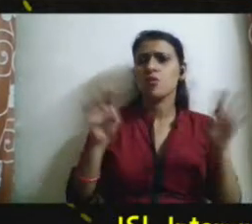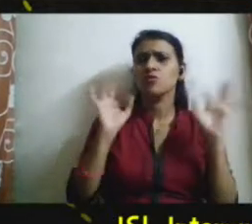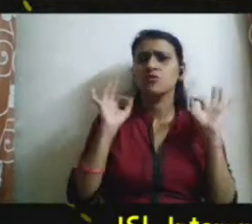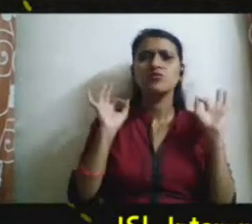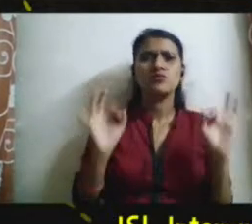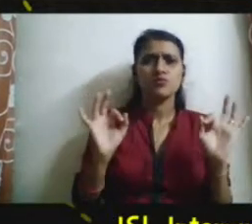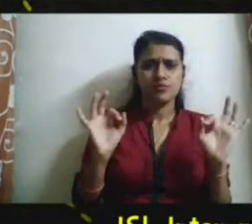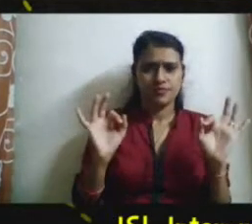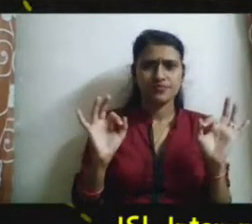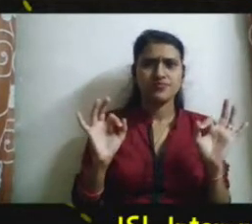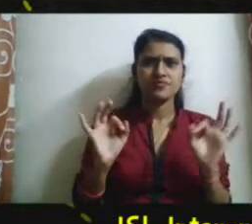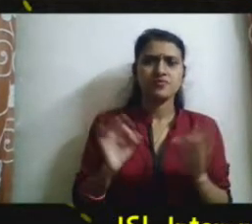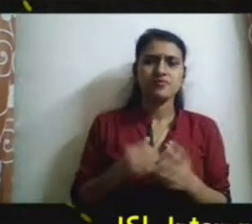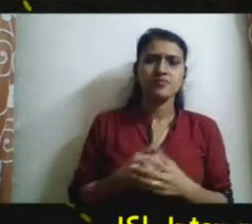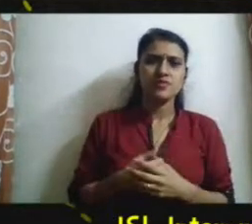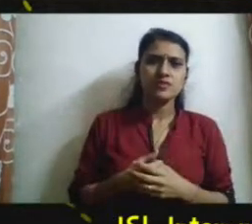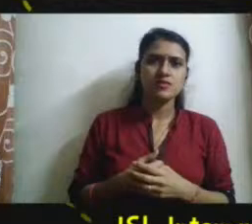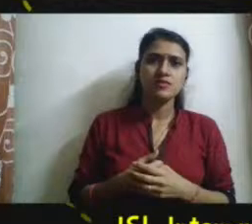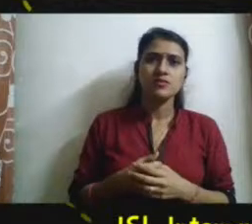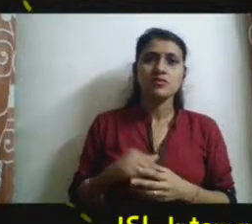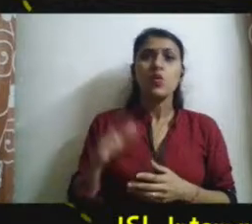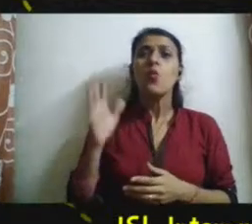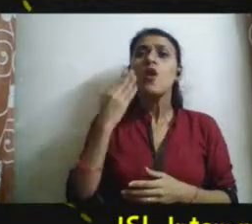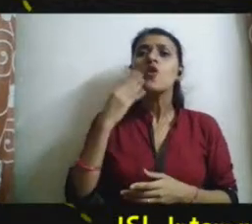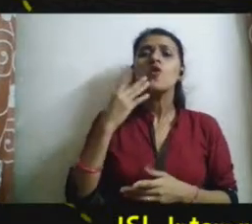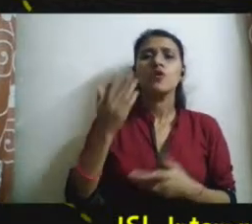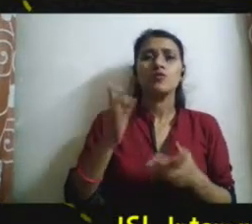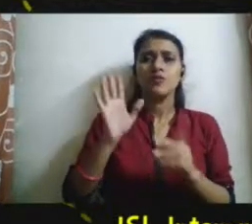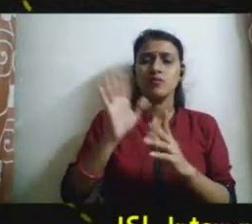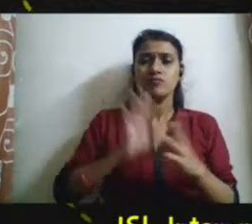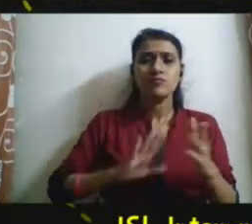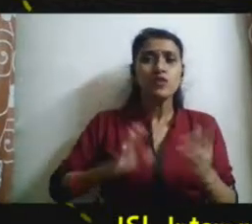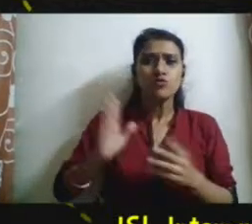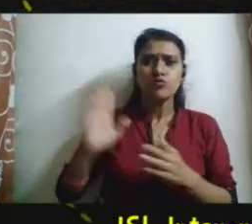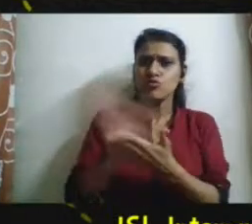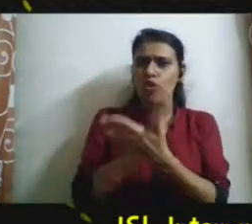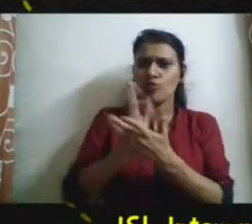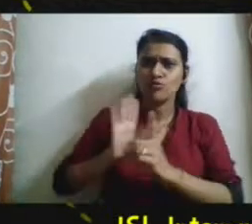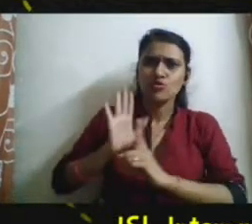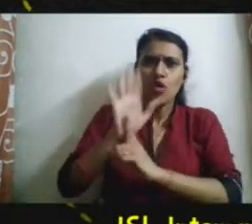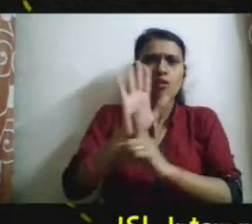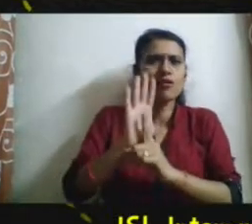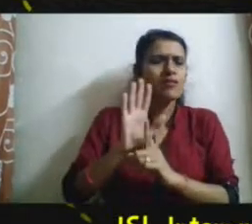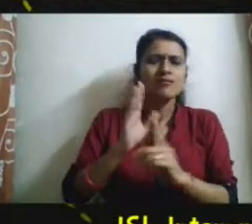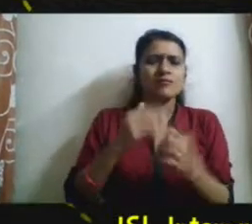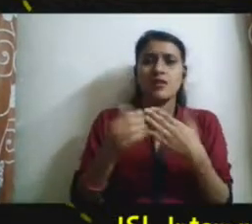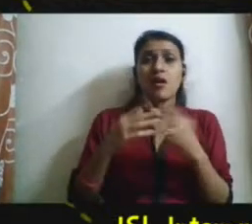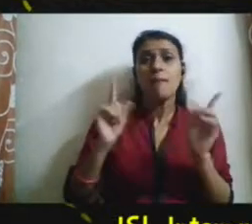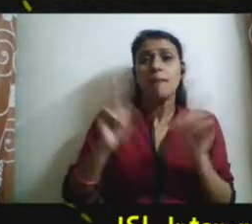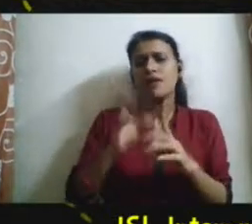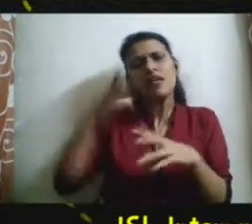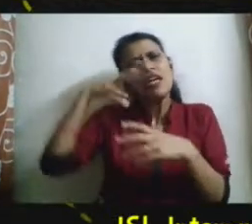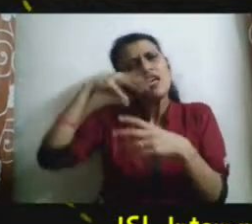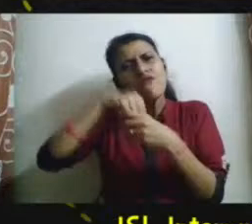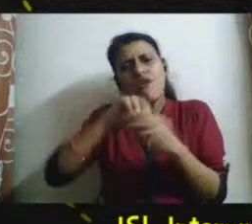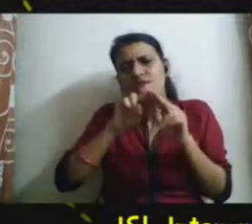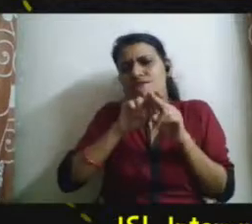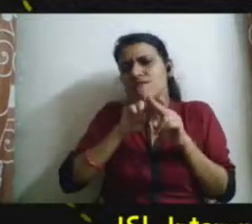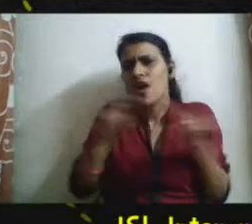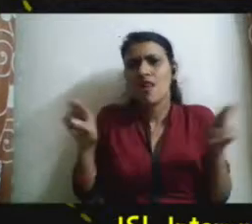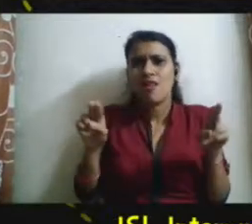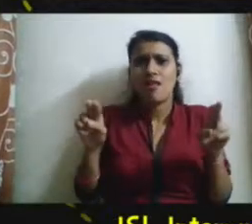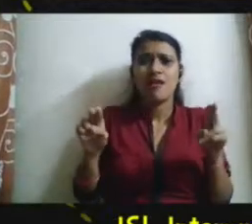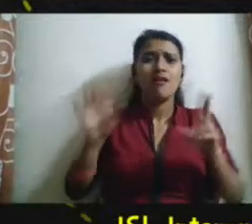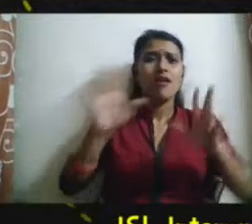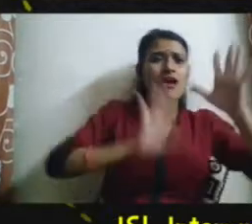insistence on when you're going to perform. But engaging with the arts was important. We took part in theater,